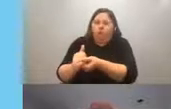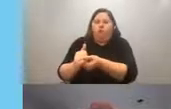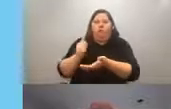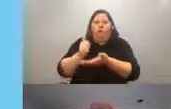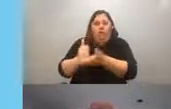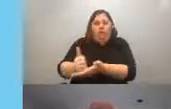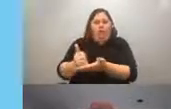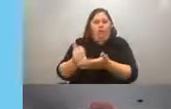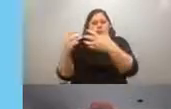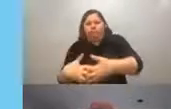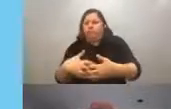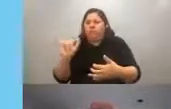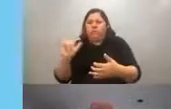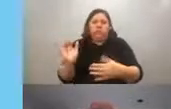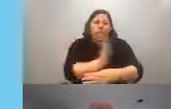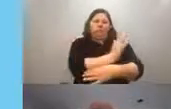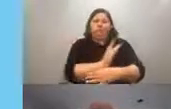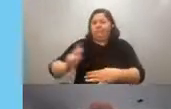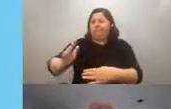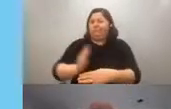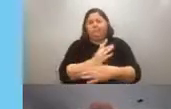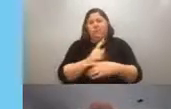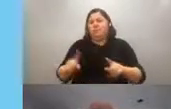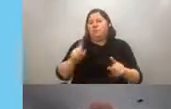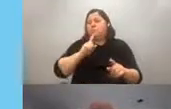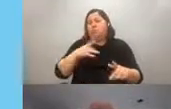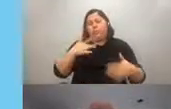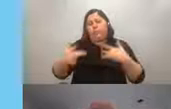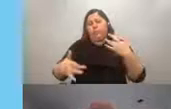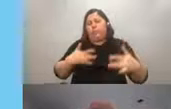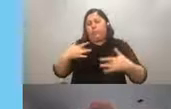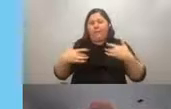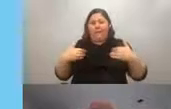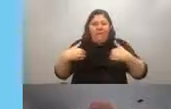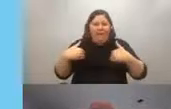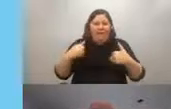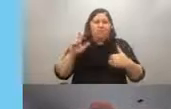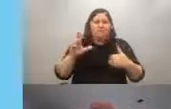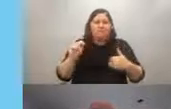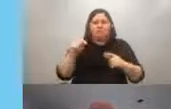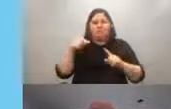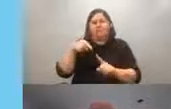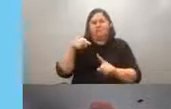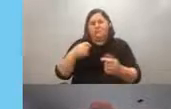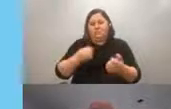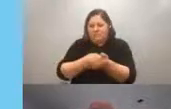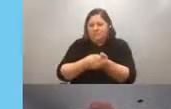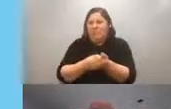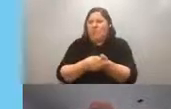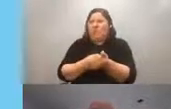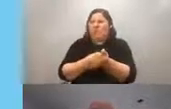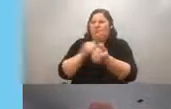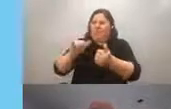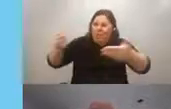we can do everything in between but i'm really excited to have art that supports the kind of welcome